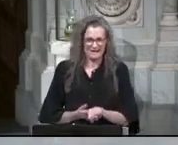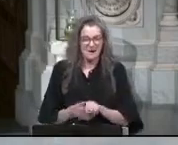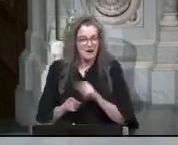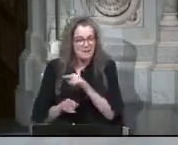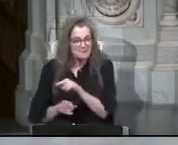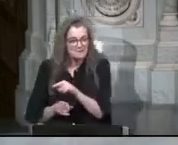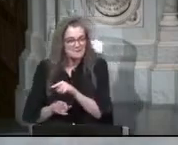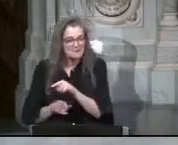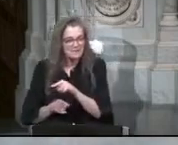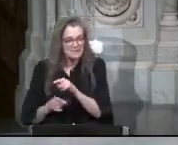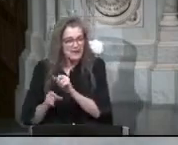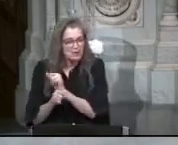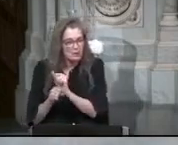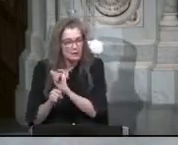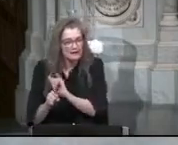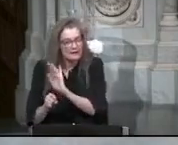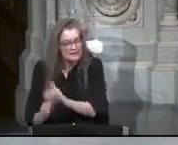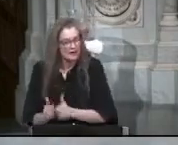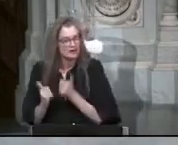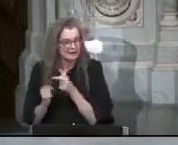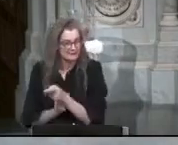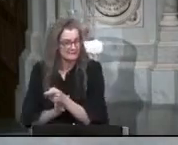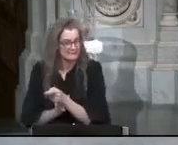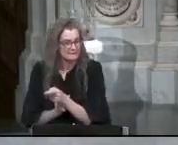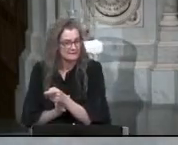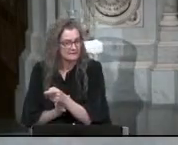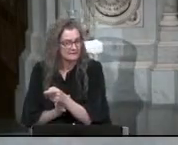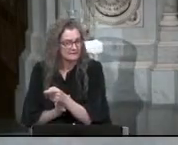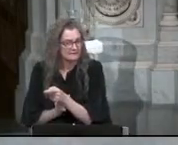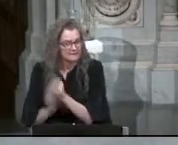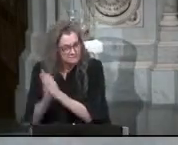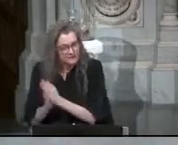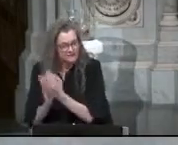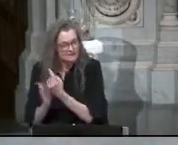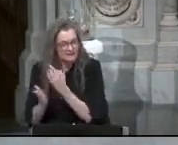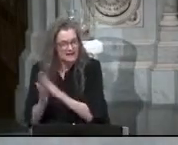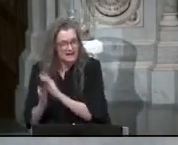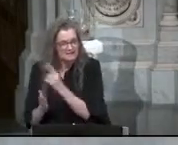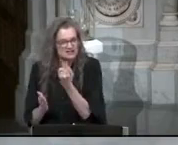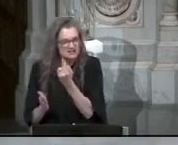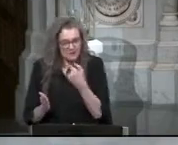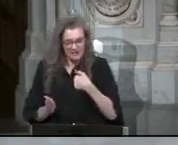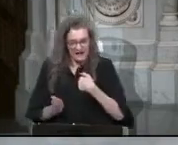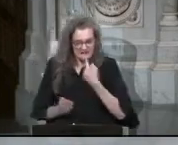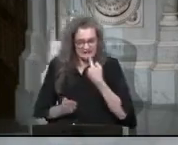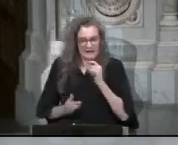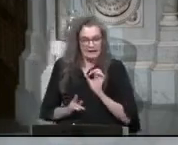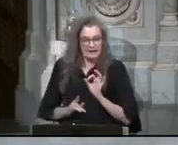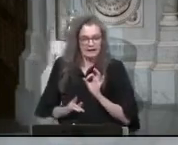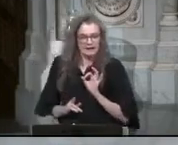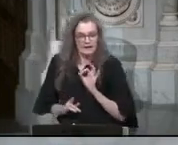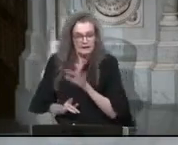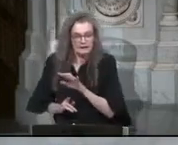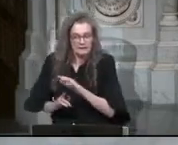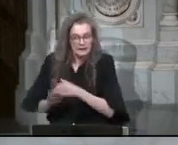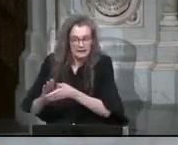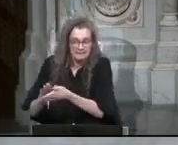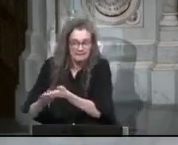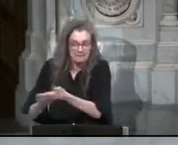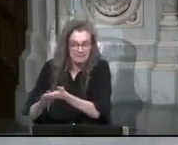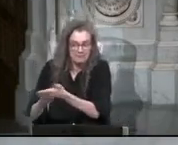But they were working on something in their lives. Praying on it in some sort of phrase,